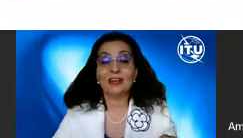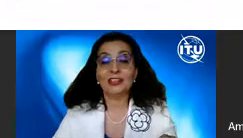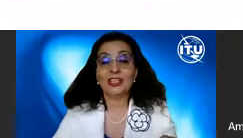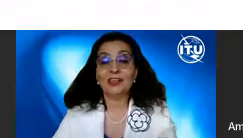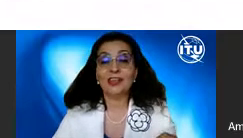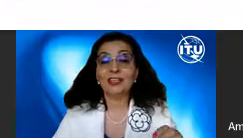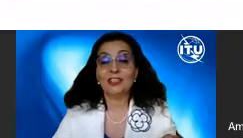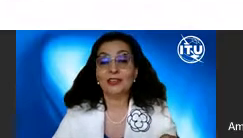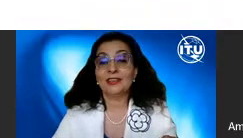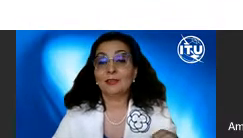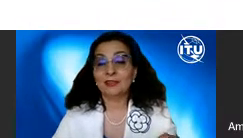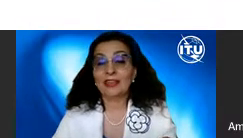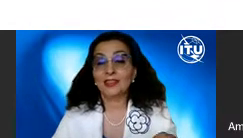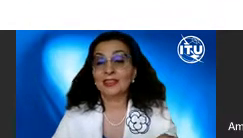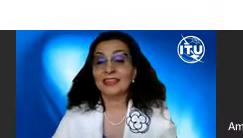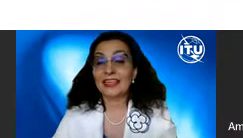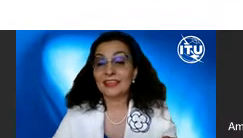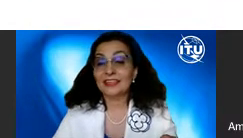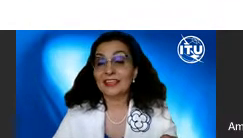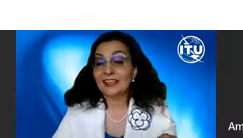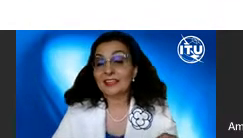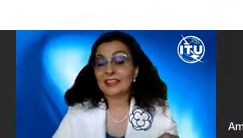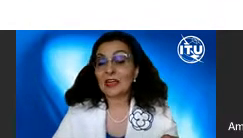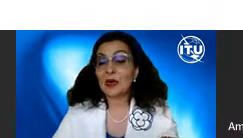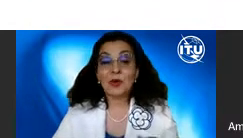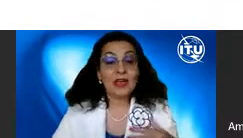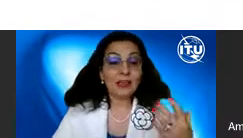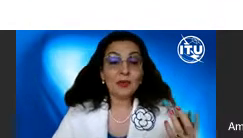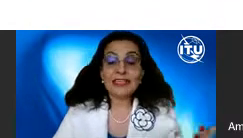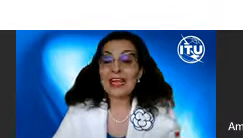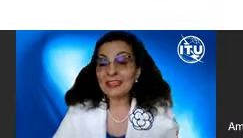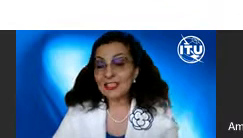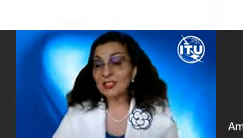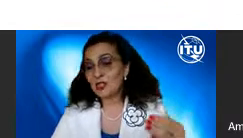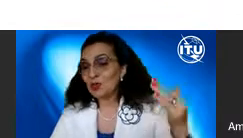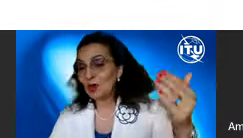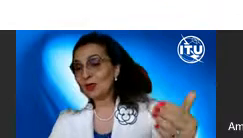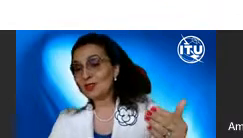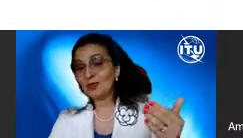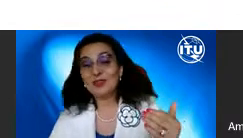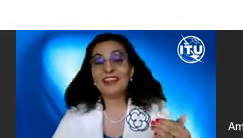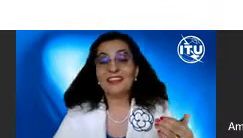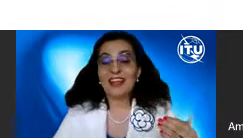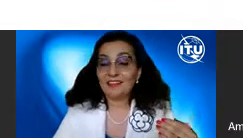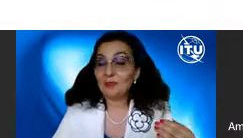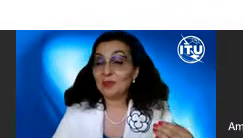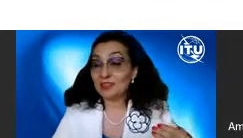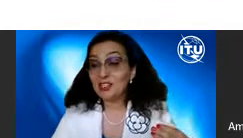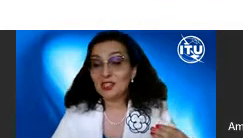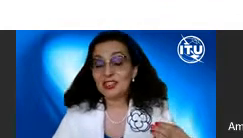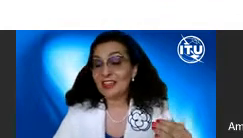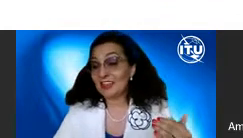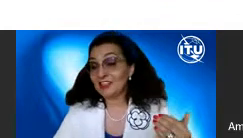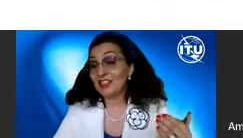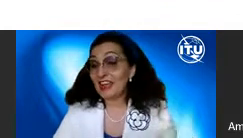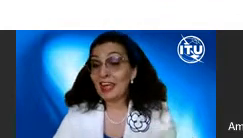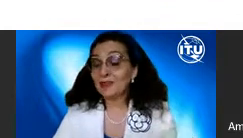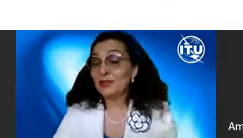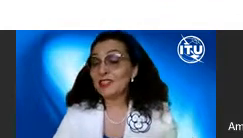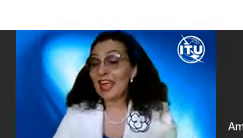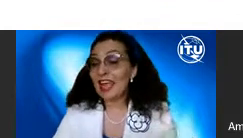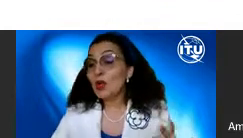emerging technology reducing barrier to access. So I would let you to also see the other prediction,